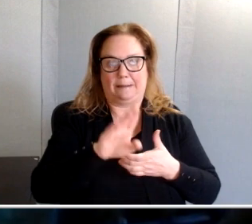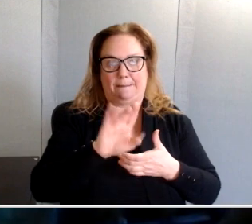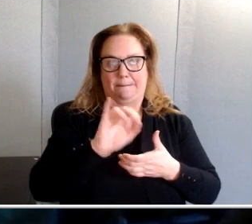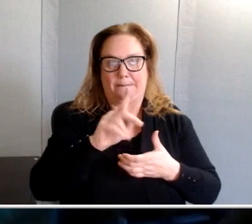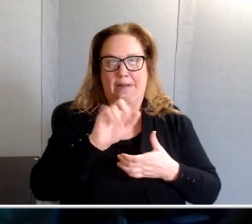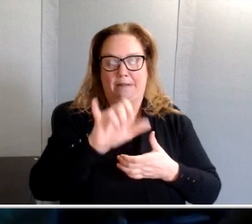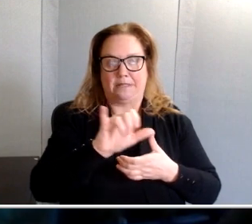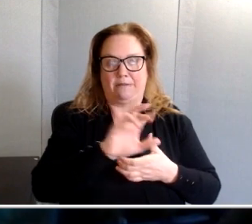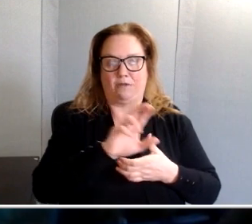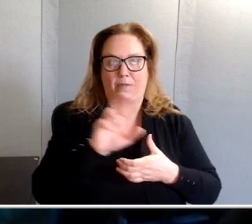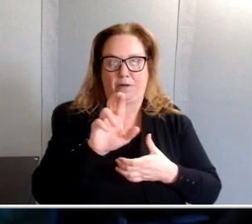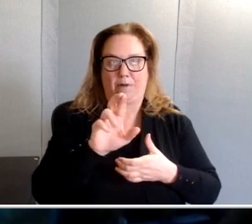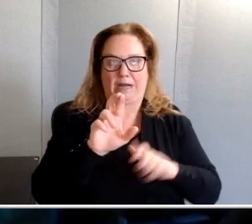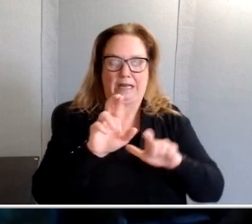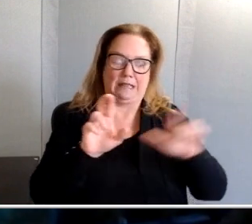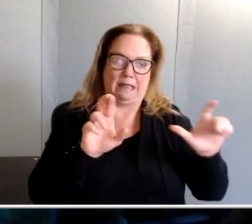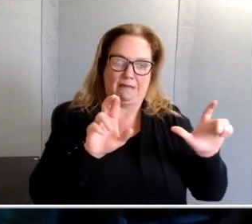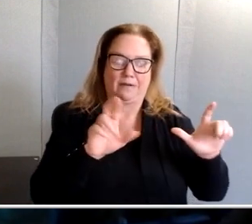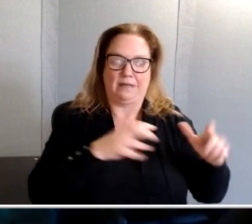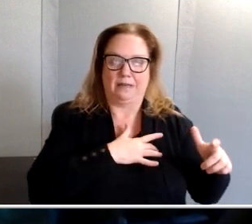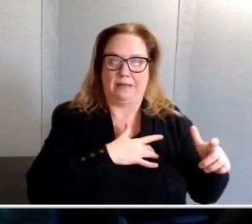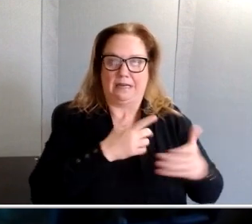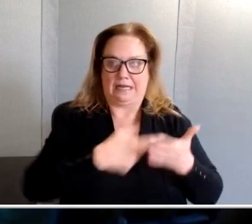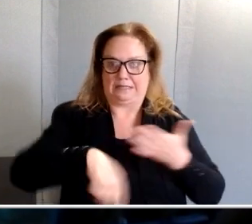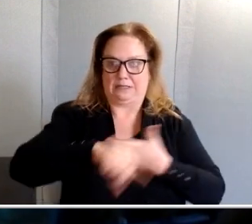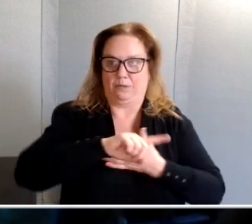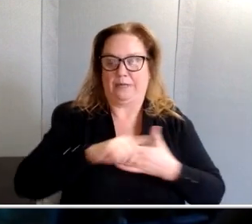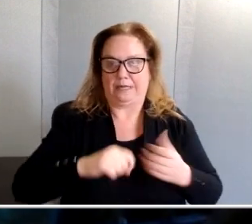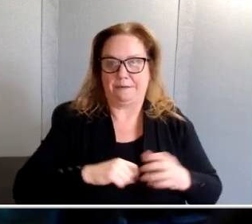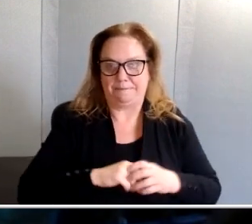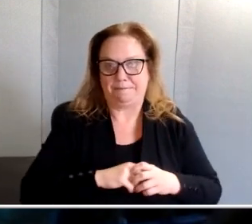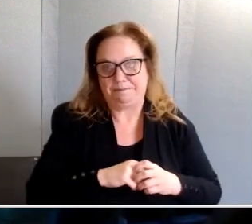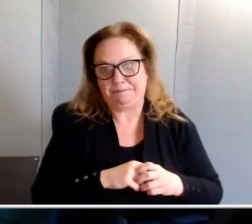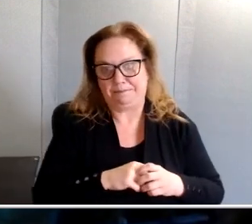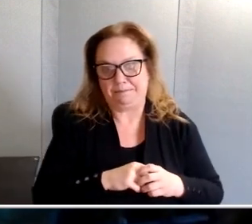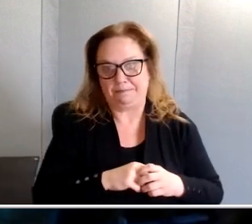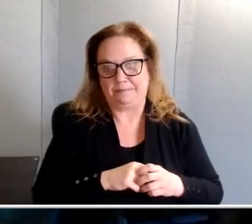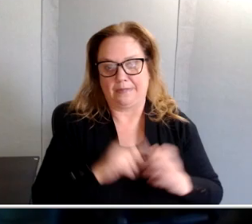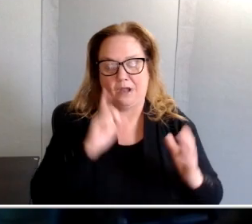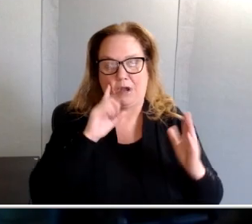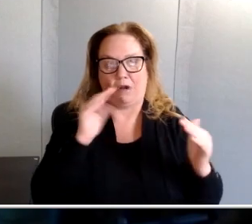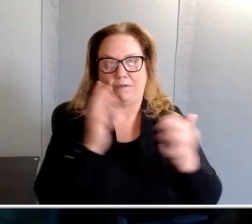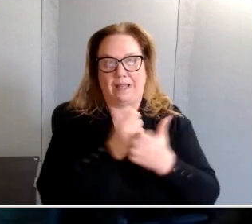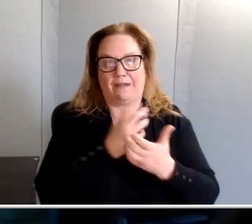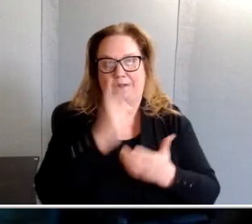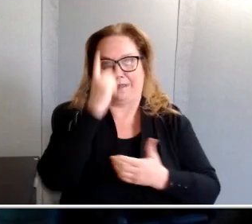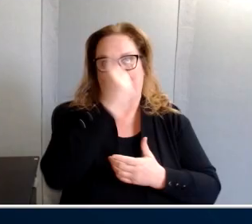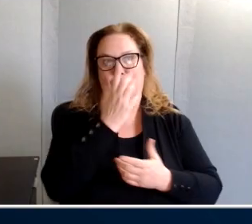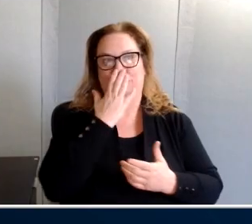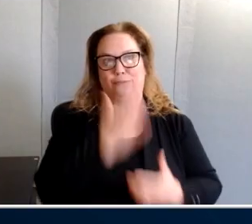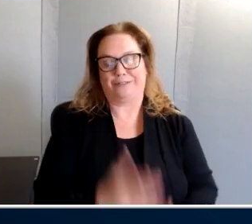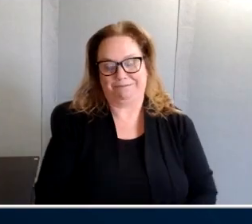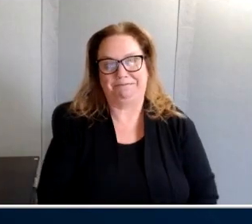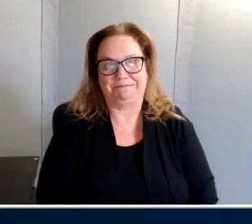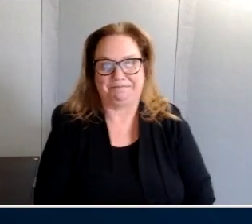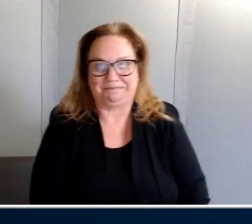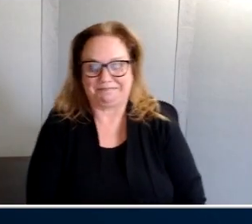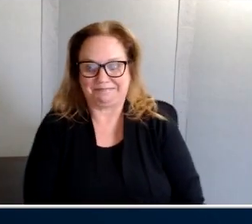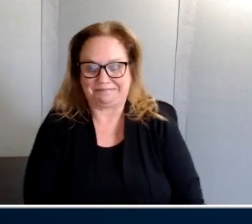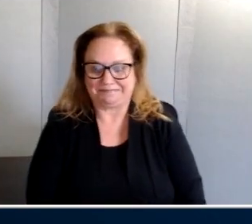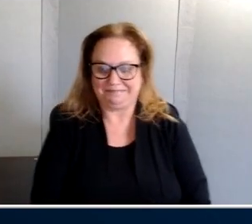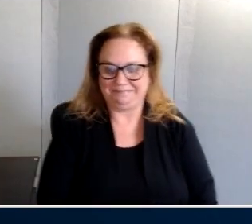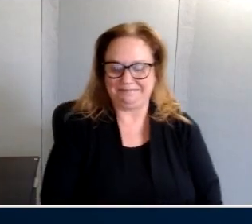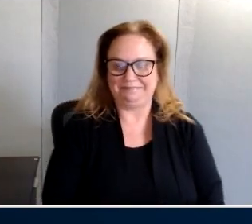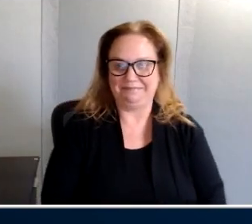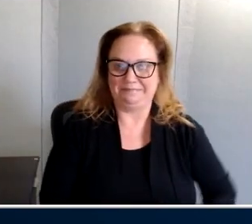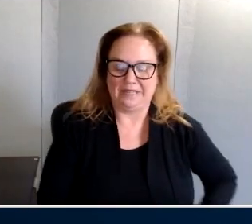for my right and left heart. I think next week, and hopefully everything looks great. And is that